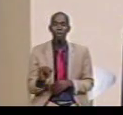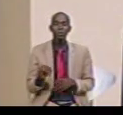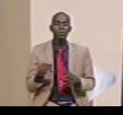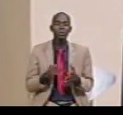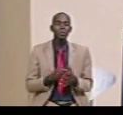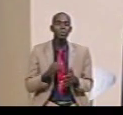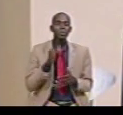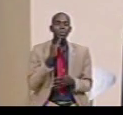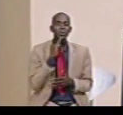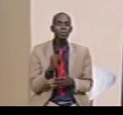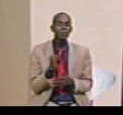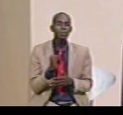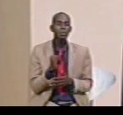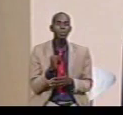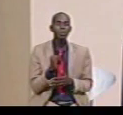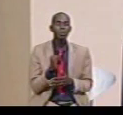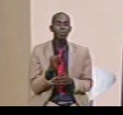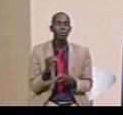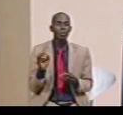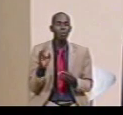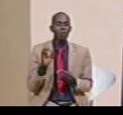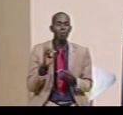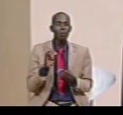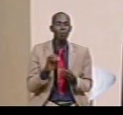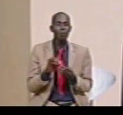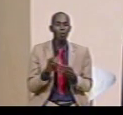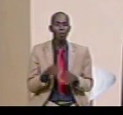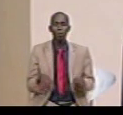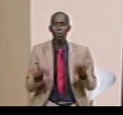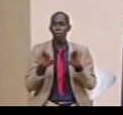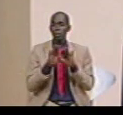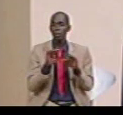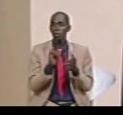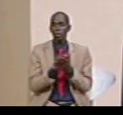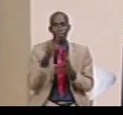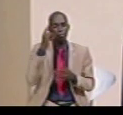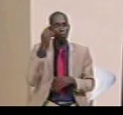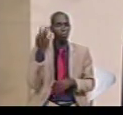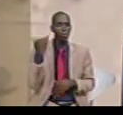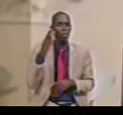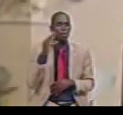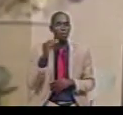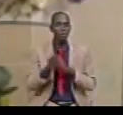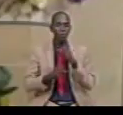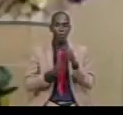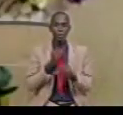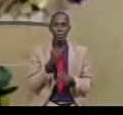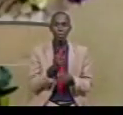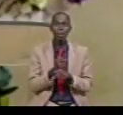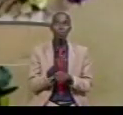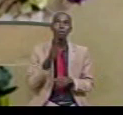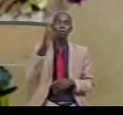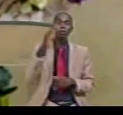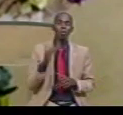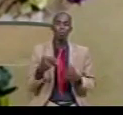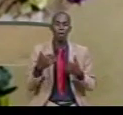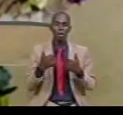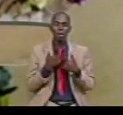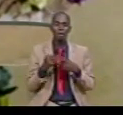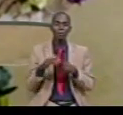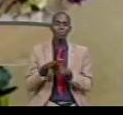noteworthy that for the past 50 years, God has endowed